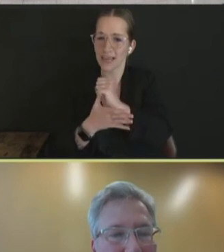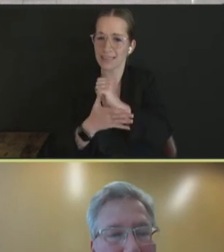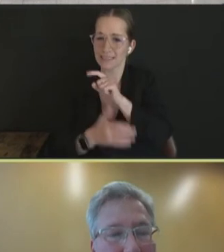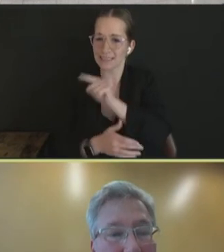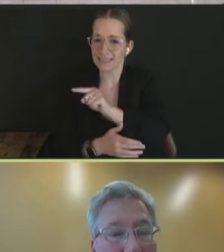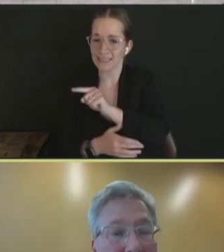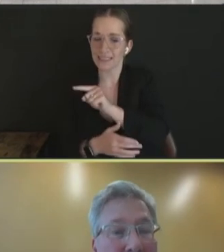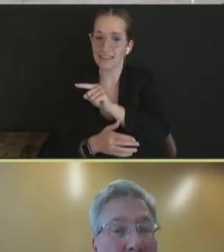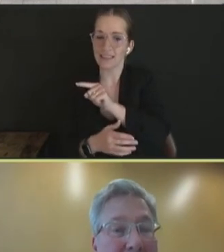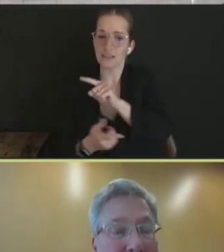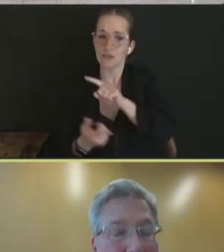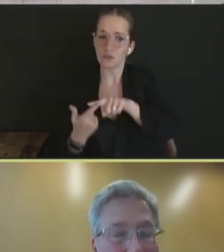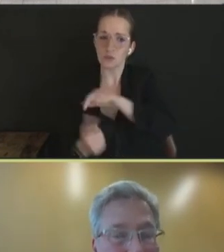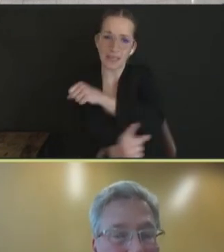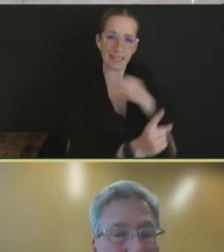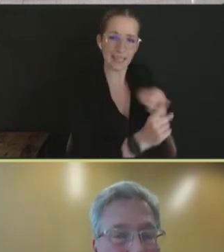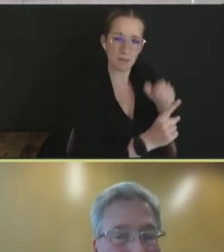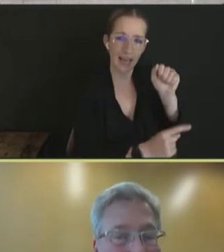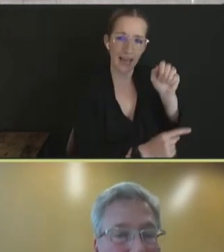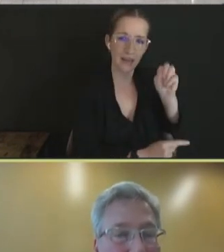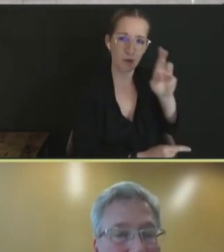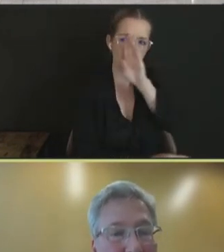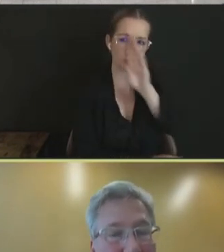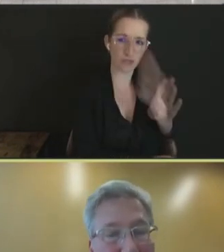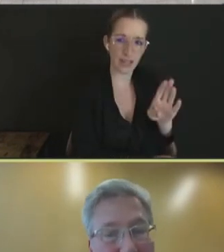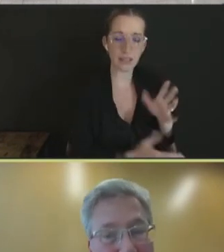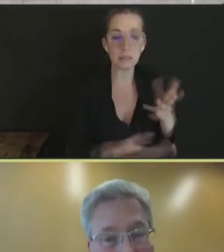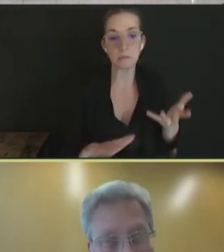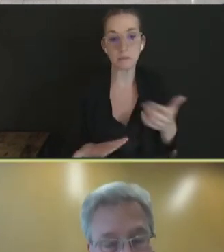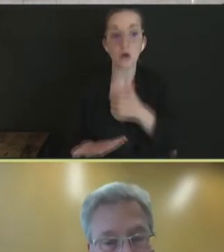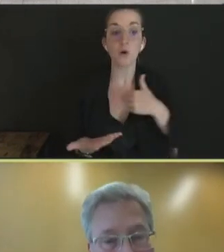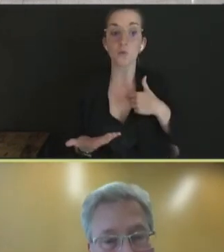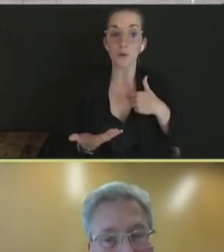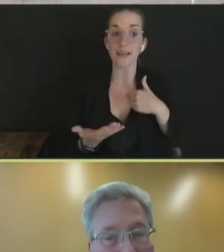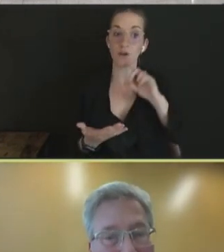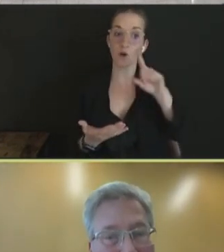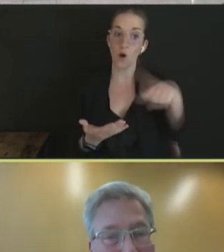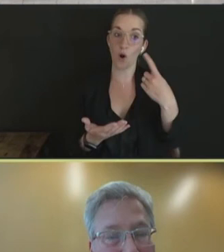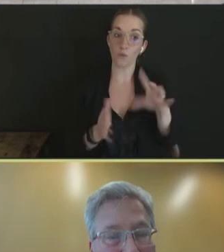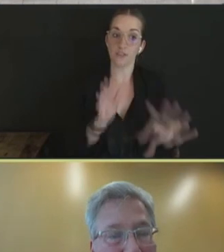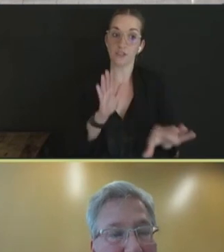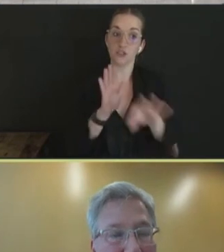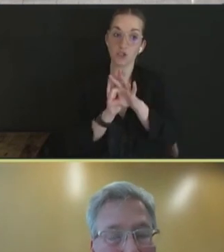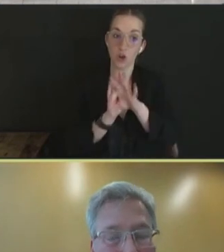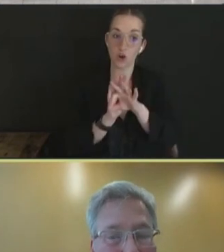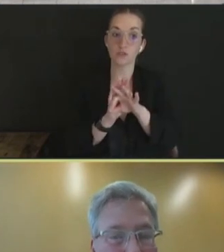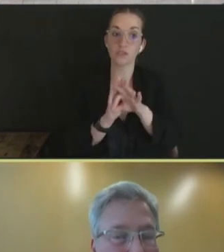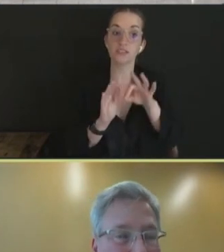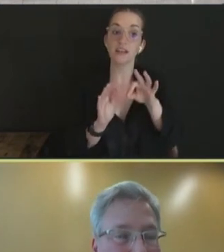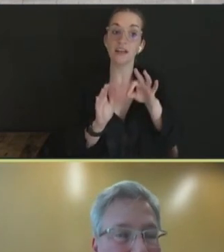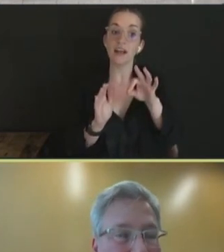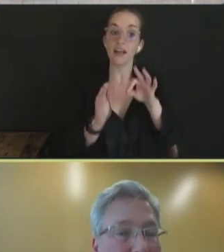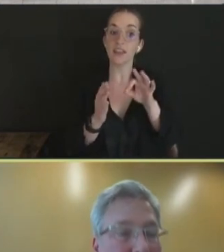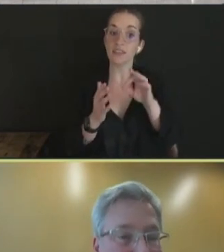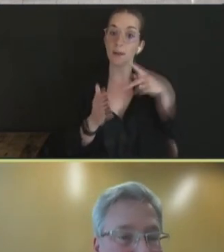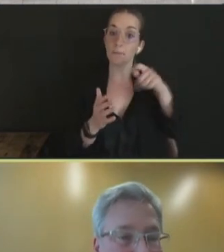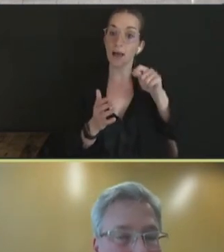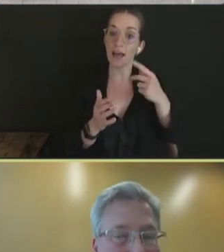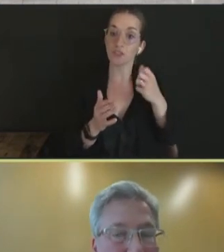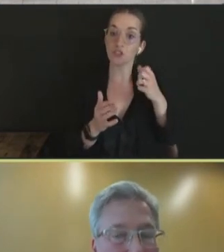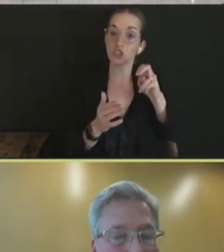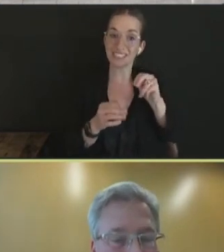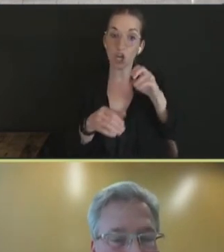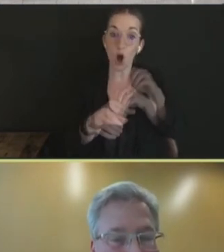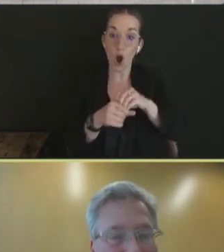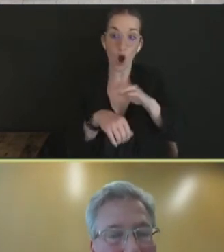impact on AMR? We deliberately chose only the pathogens on this priority pathogen list, not because we thought they were